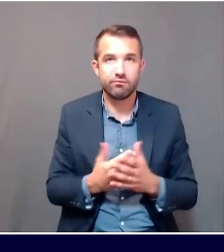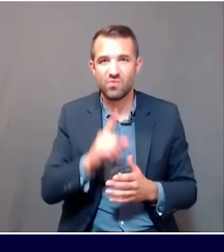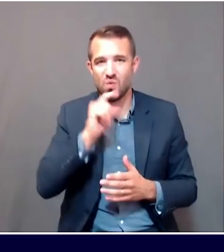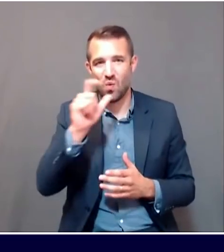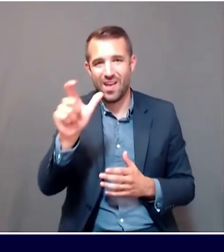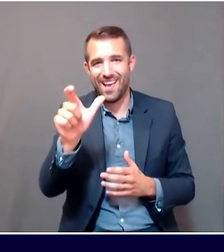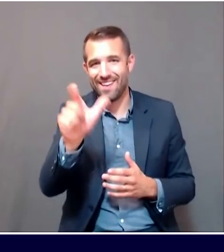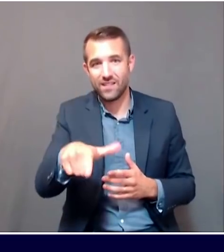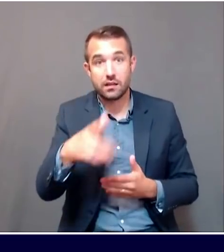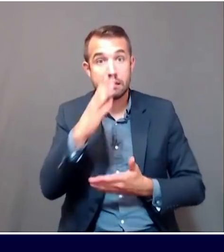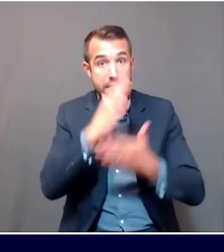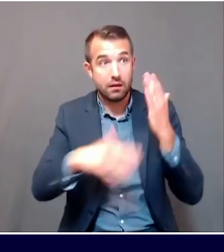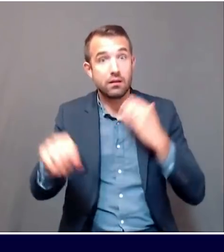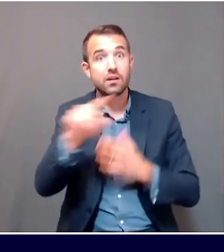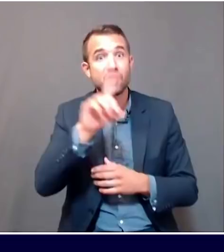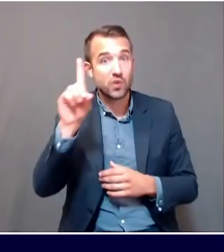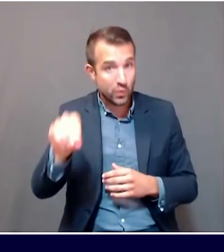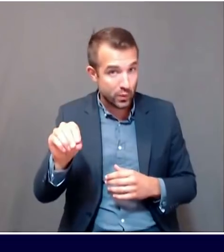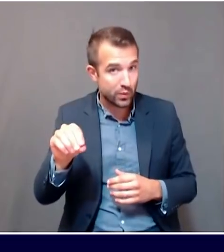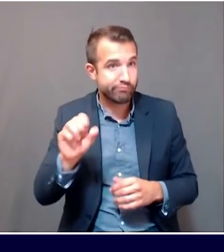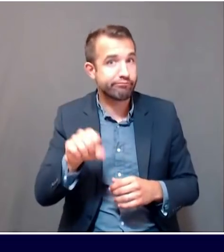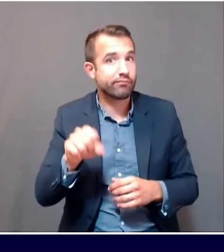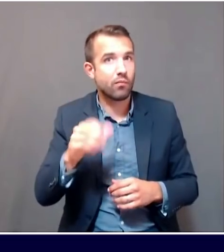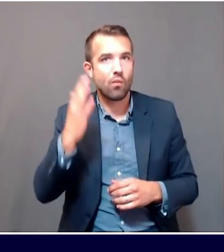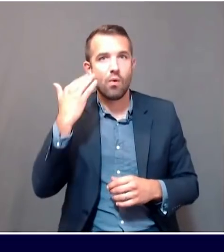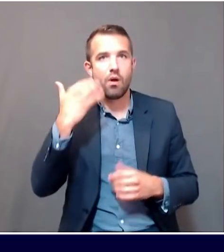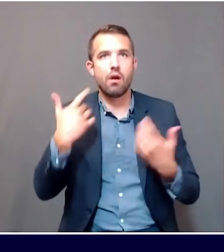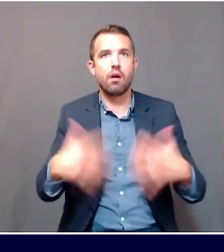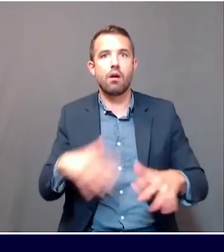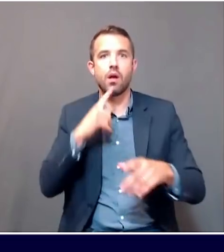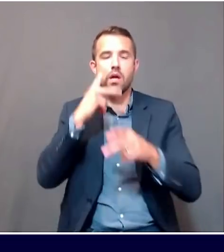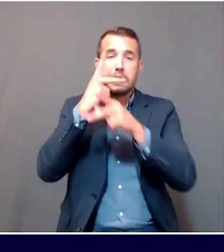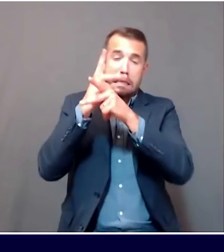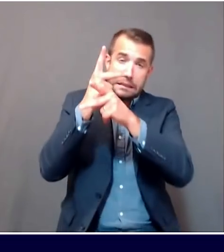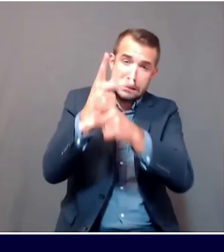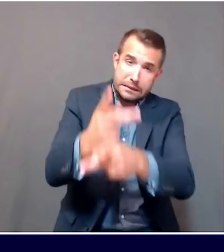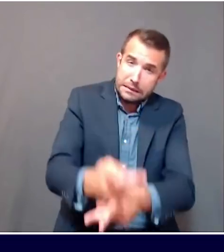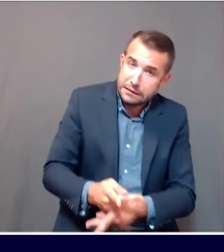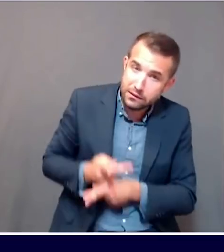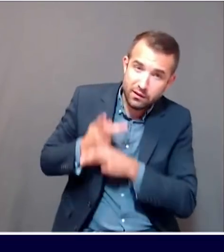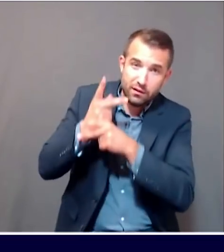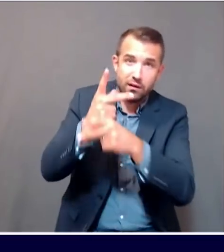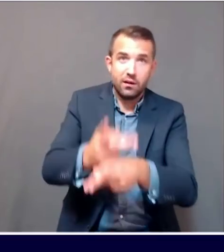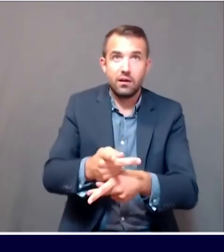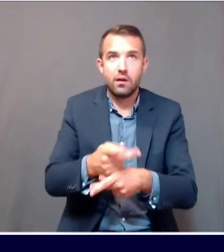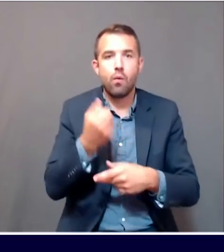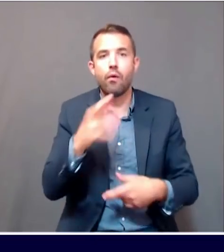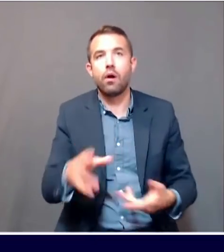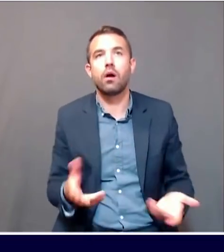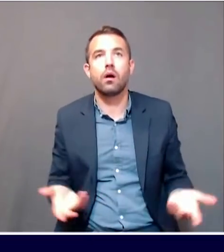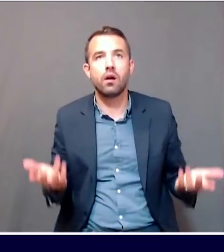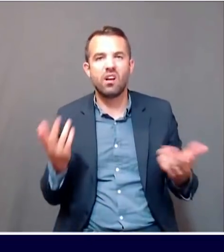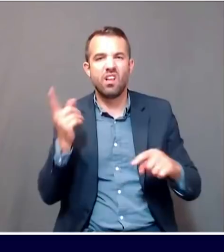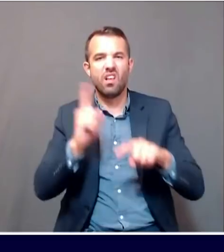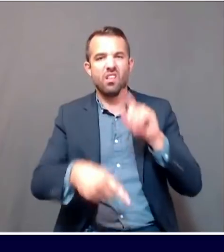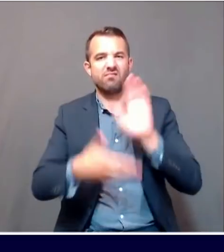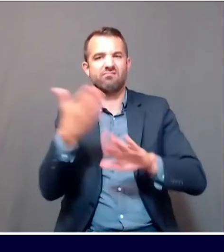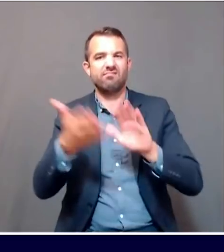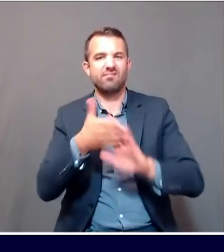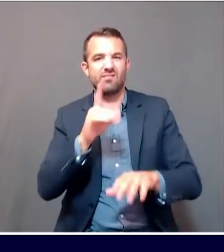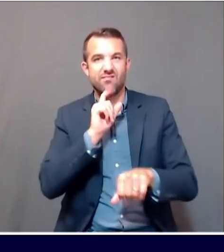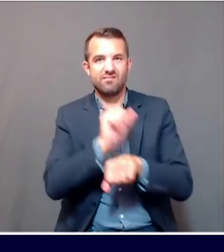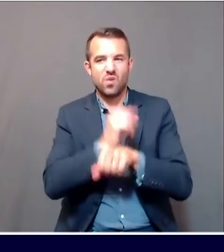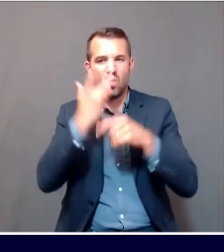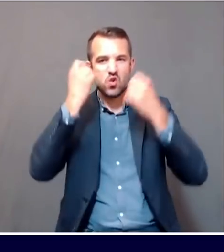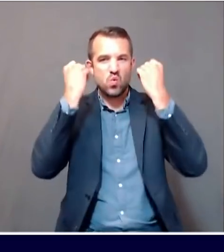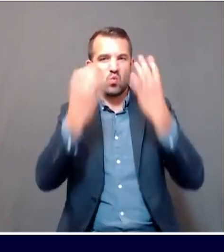In some cases, out of an abundance of caution. In other cases, because operational forces require it. But for a restaurant that's taken all